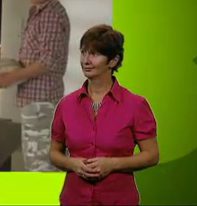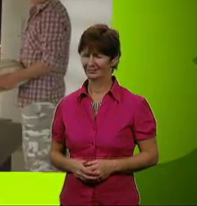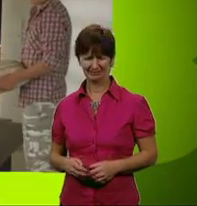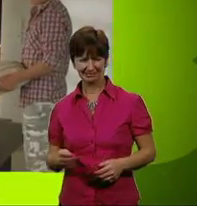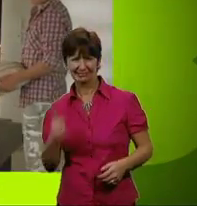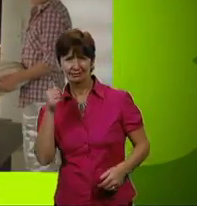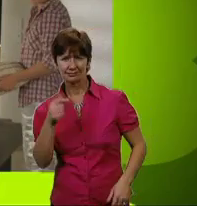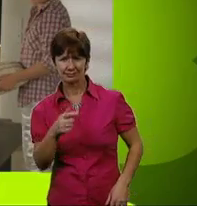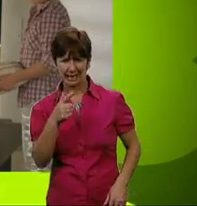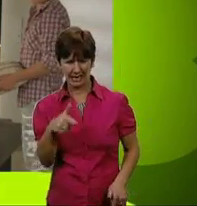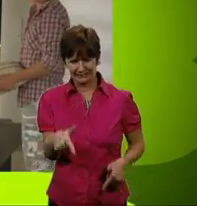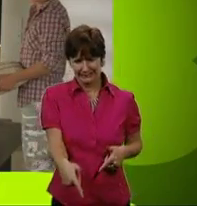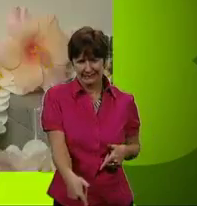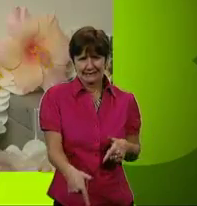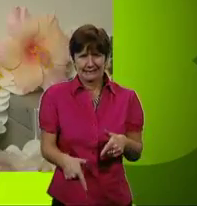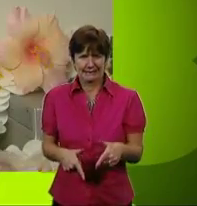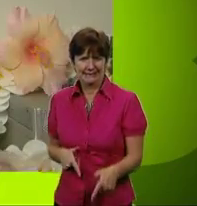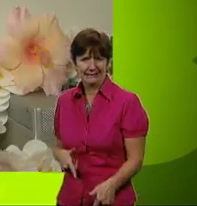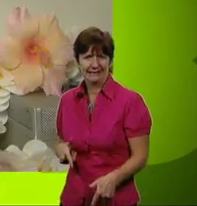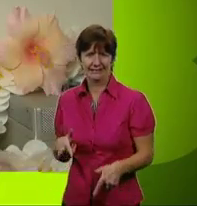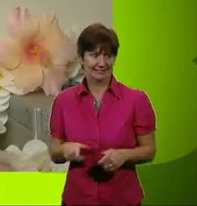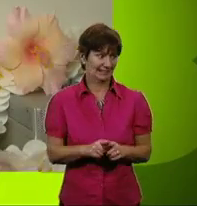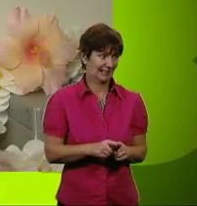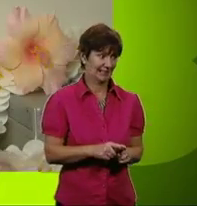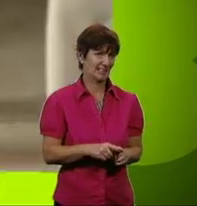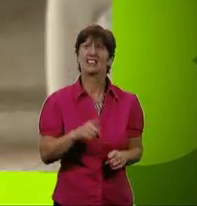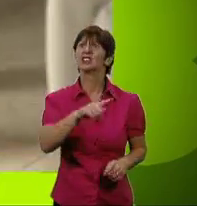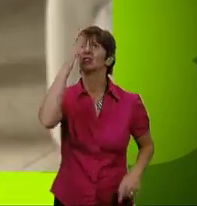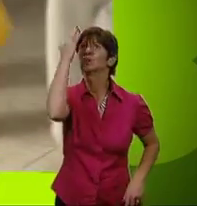Don't know how you walk in those things. Neither does she.